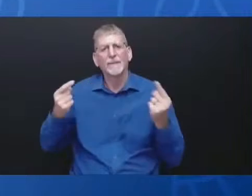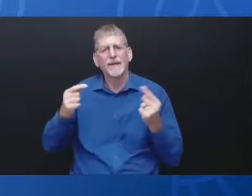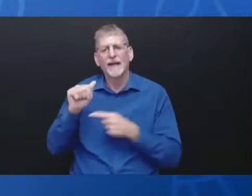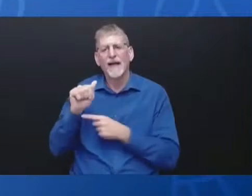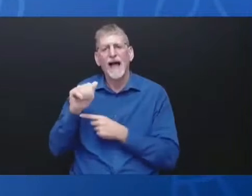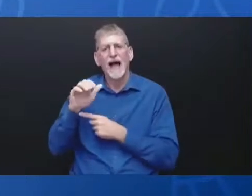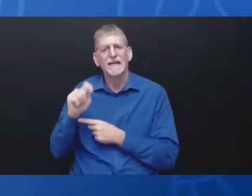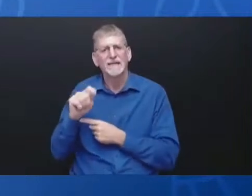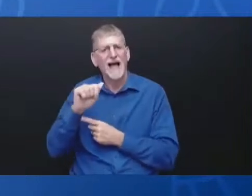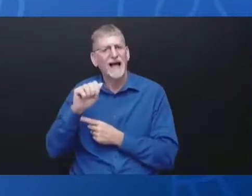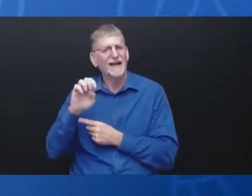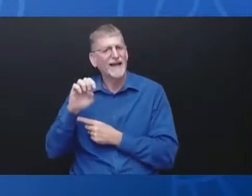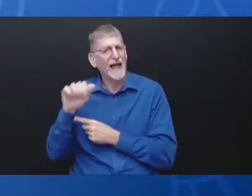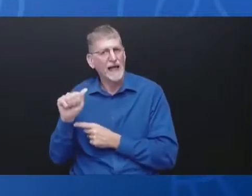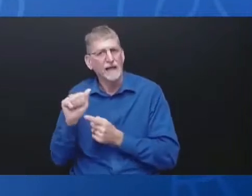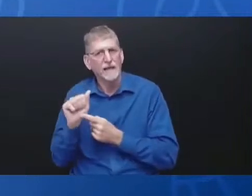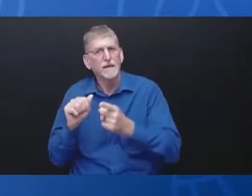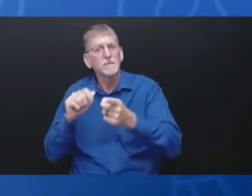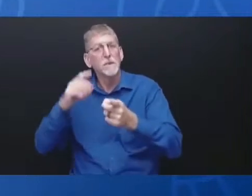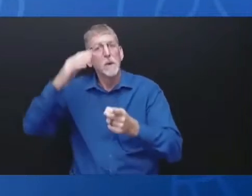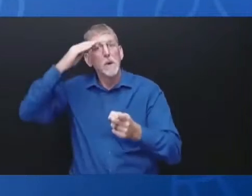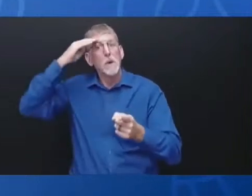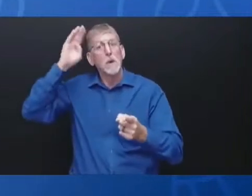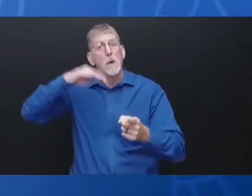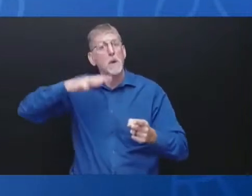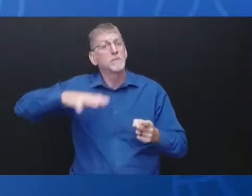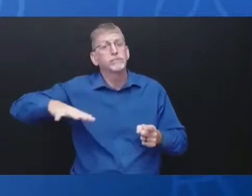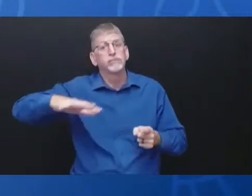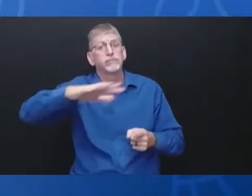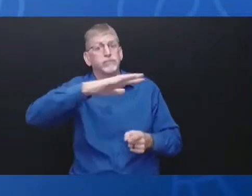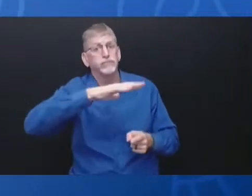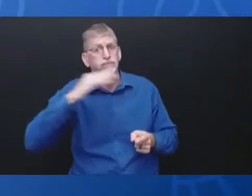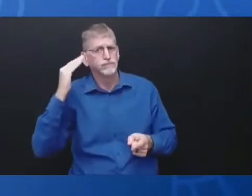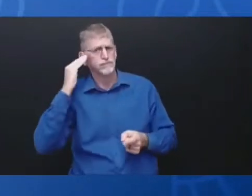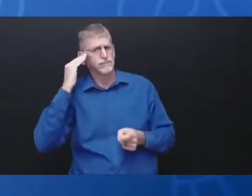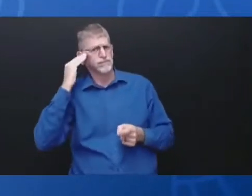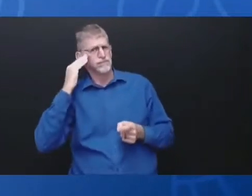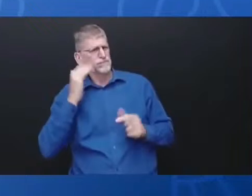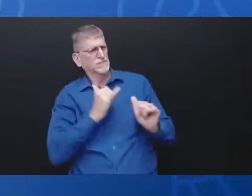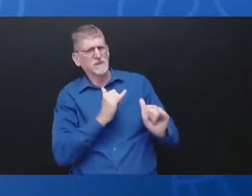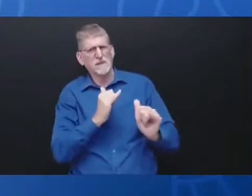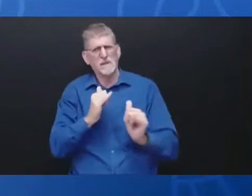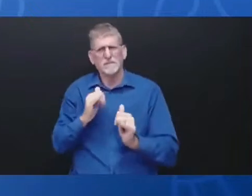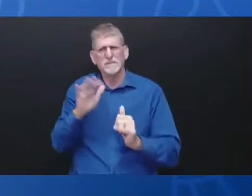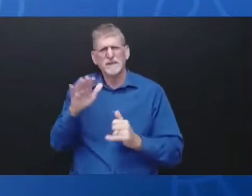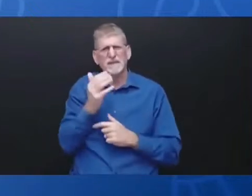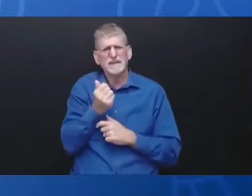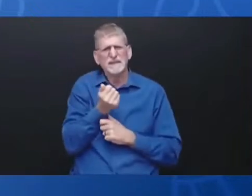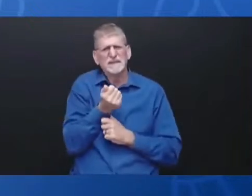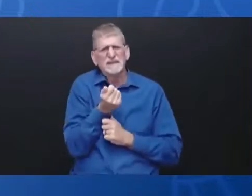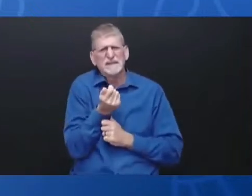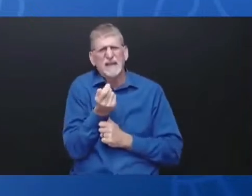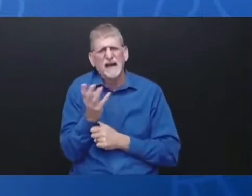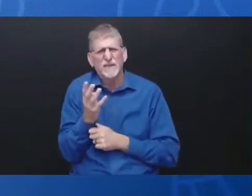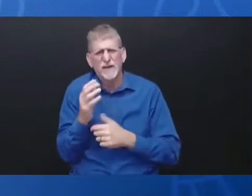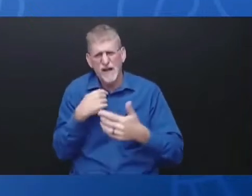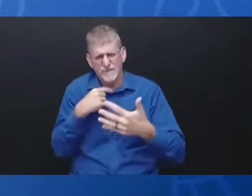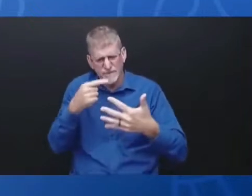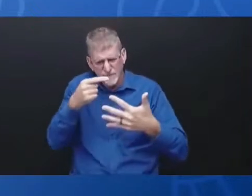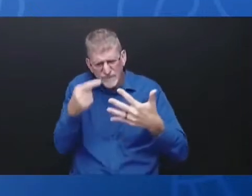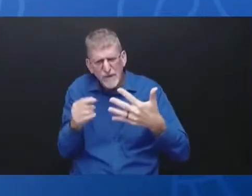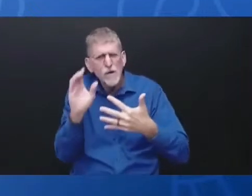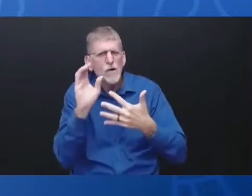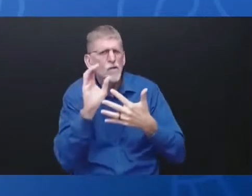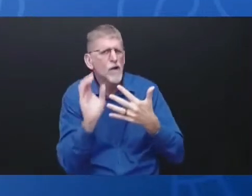building certainly knows, there are several provisions that or several criteria that have to be met in order to invoke this. One is there